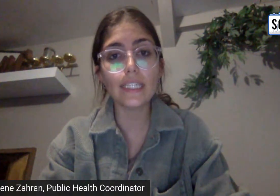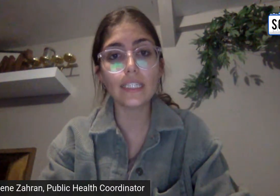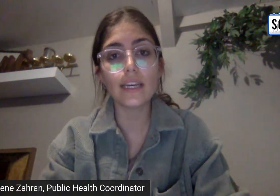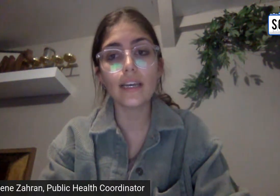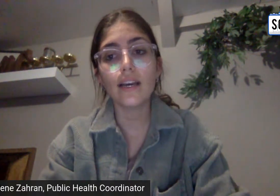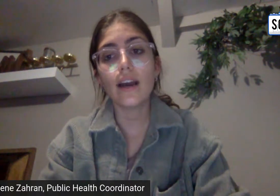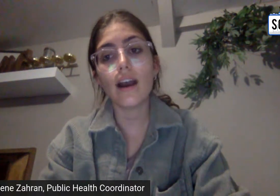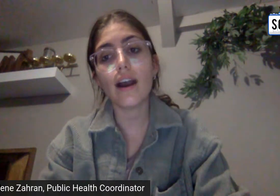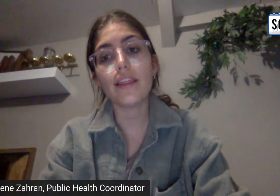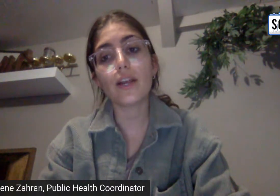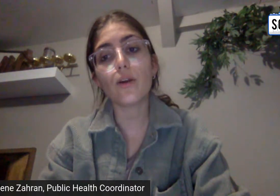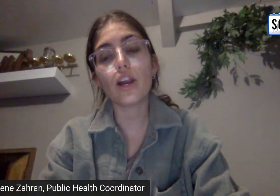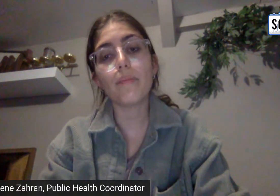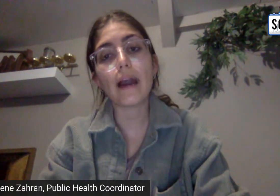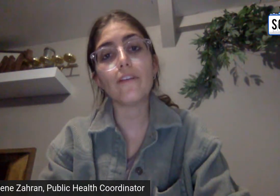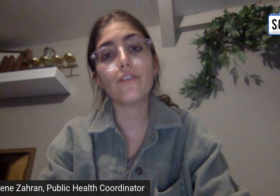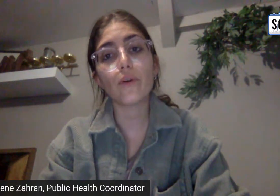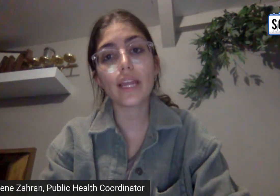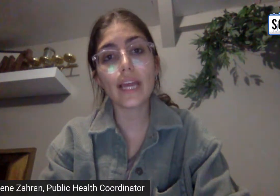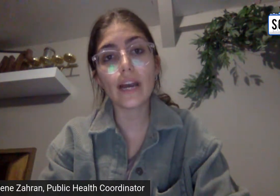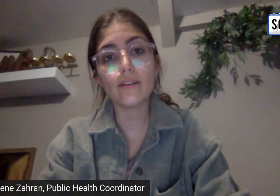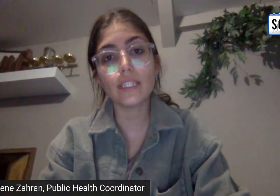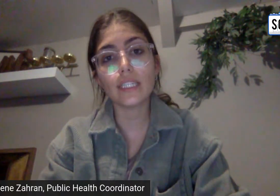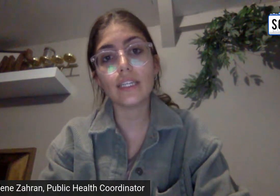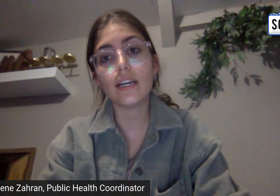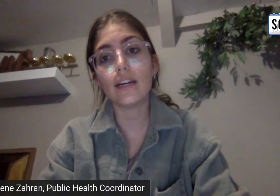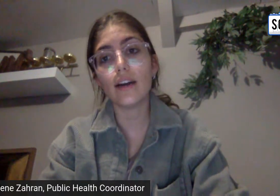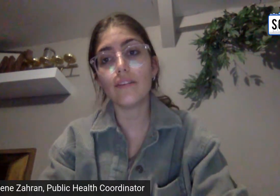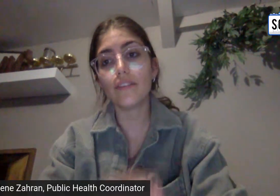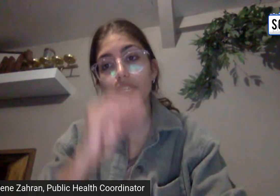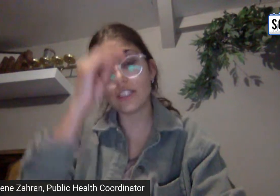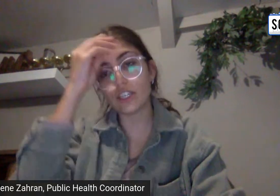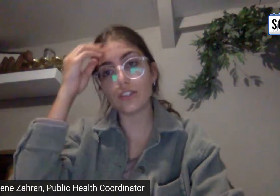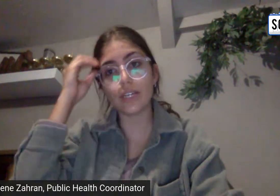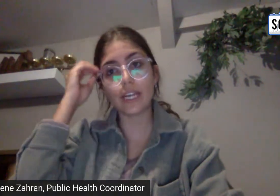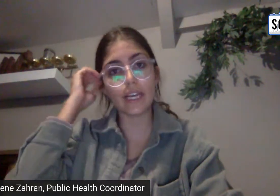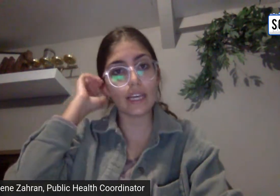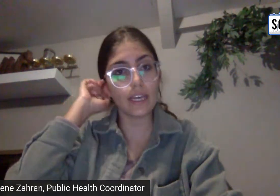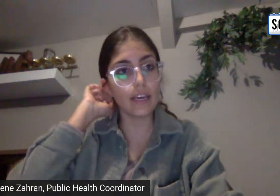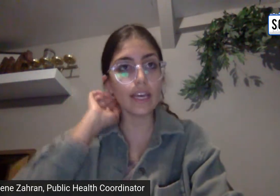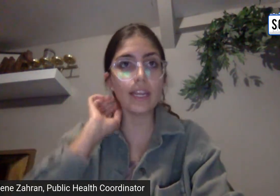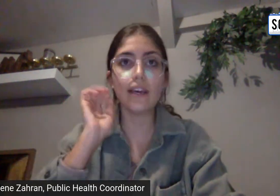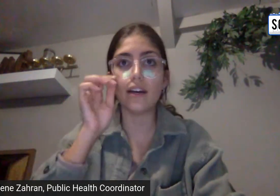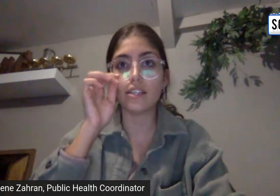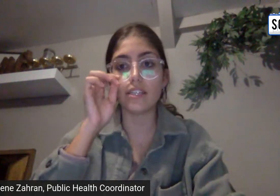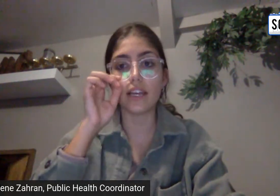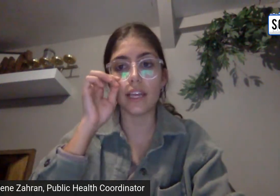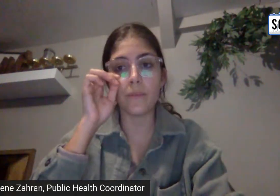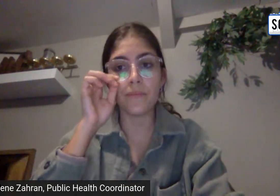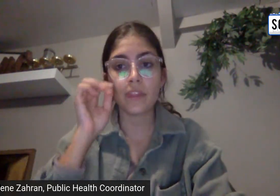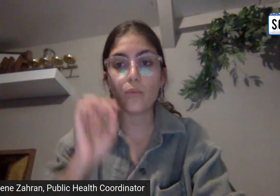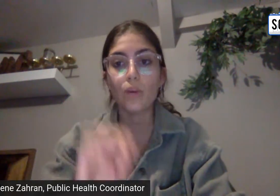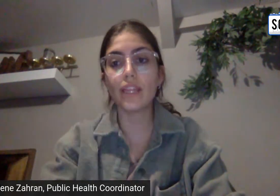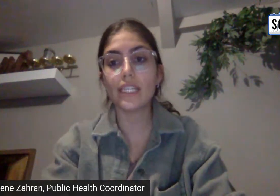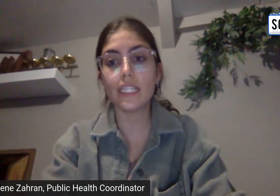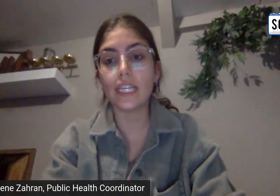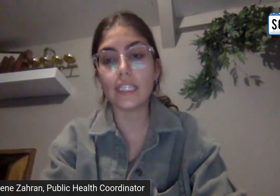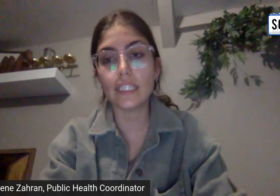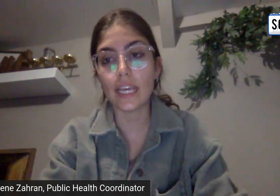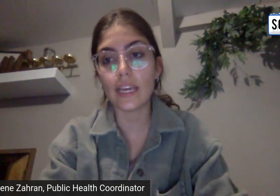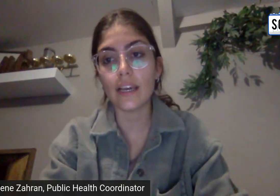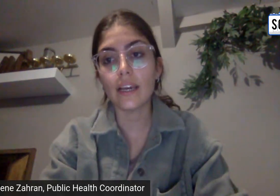body aches. There were about 4,000 of these children in a study